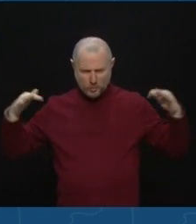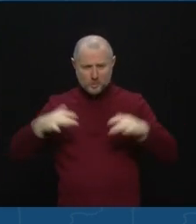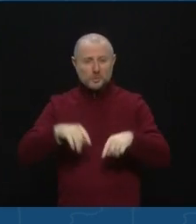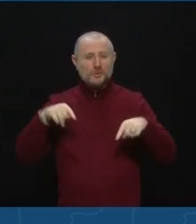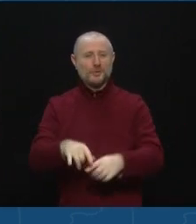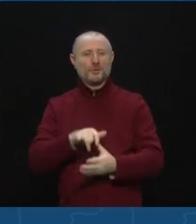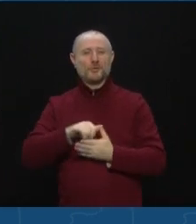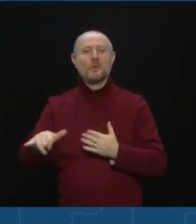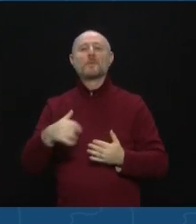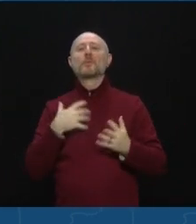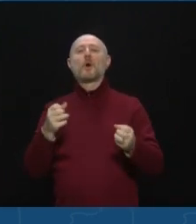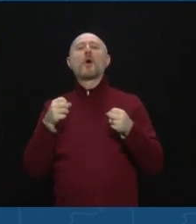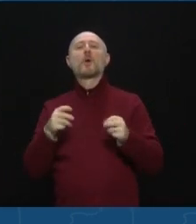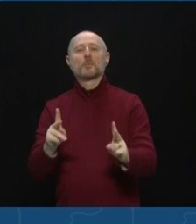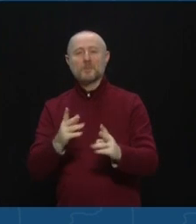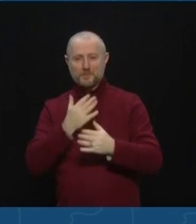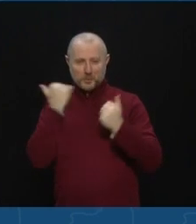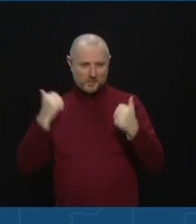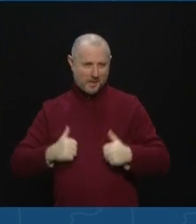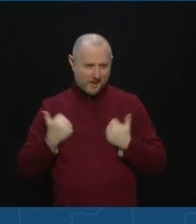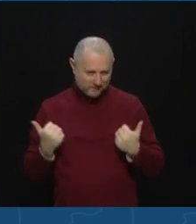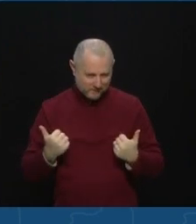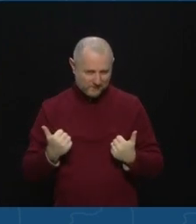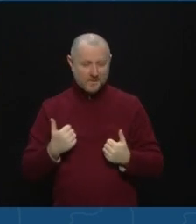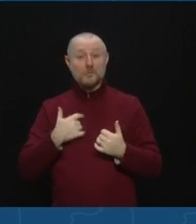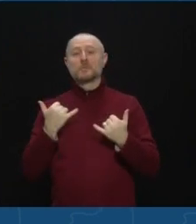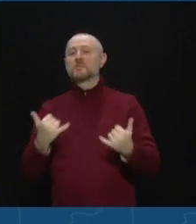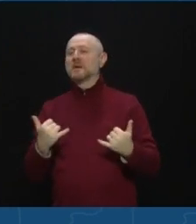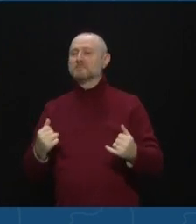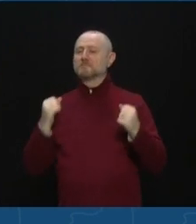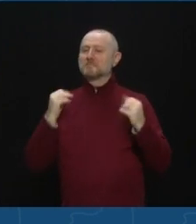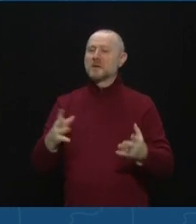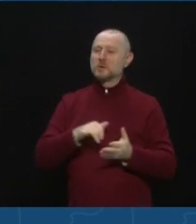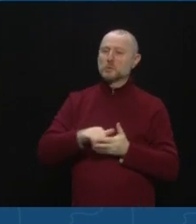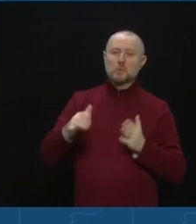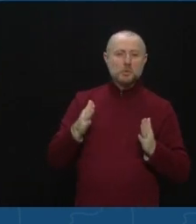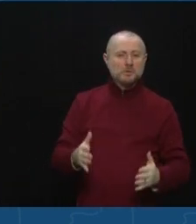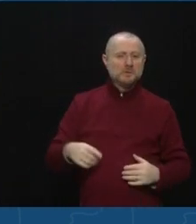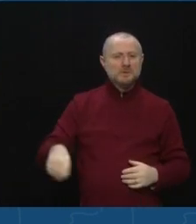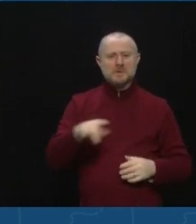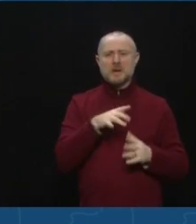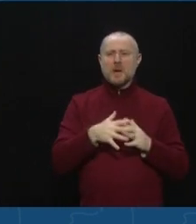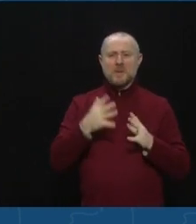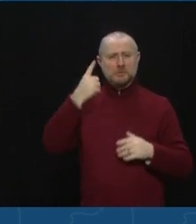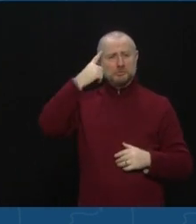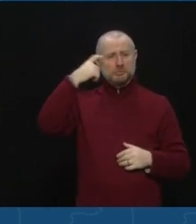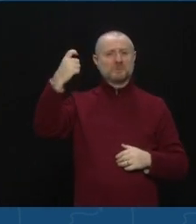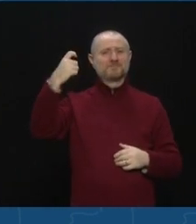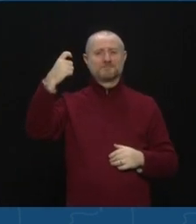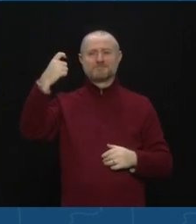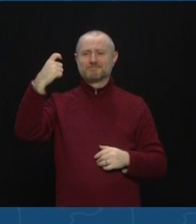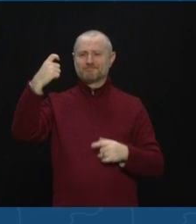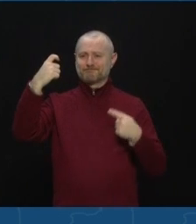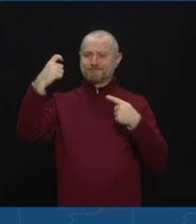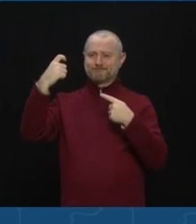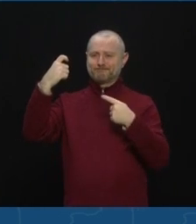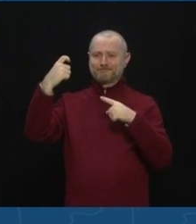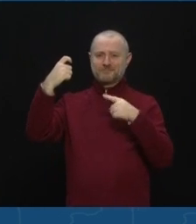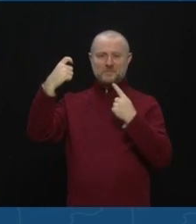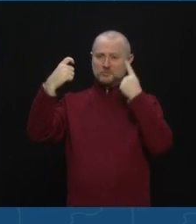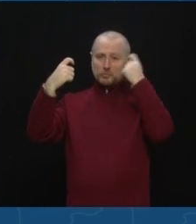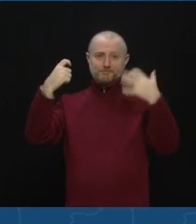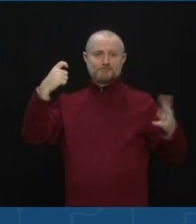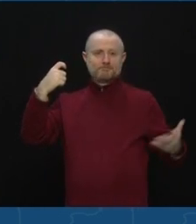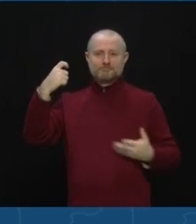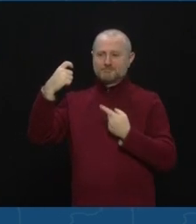better life. But today, for too many New Yorkers, the American dream is just that, a dream. And